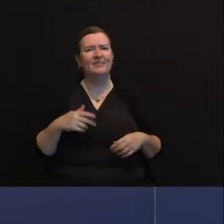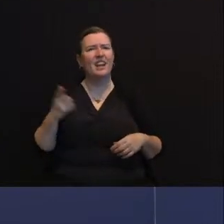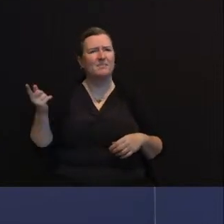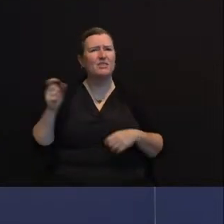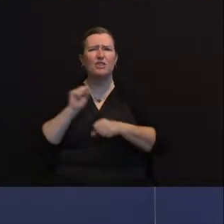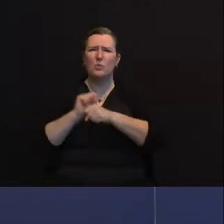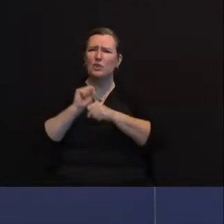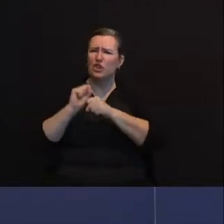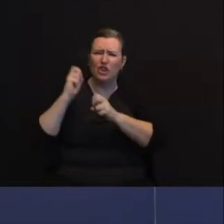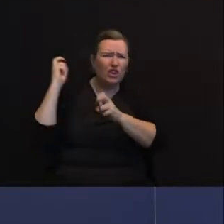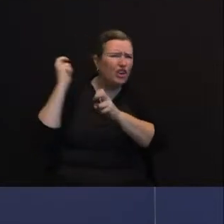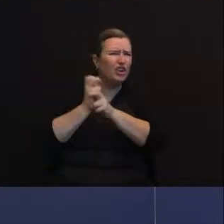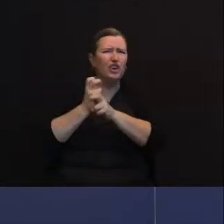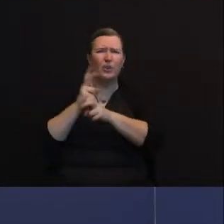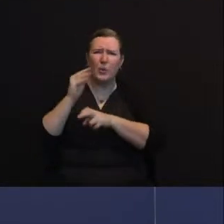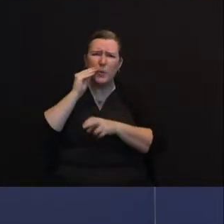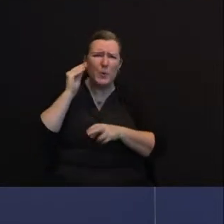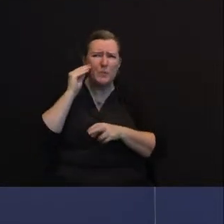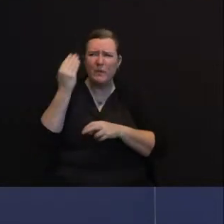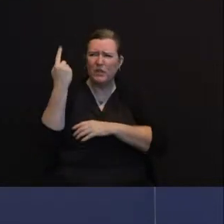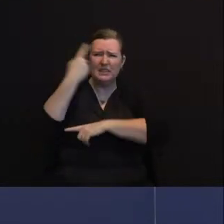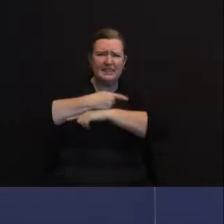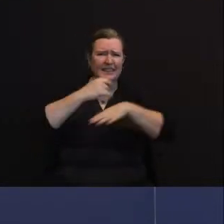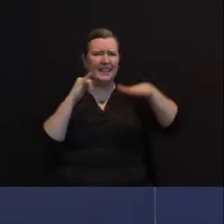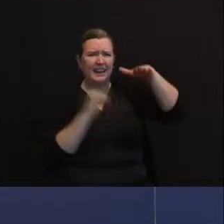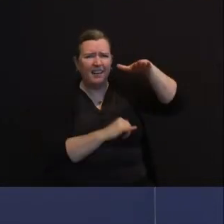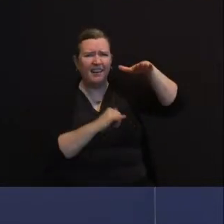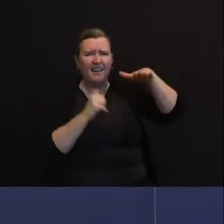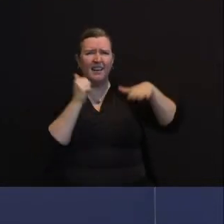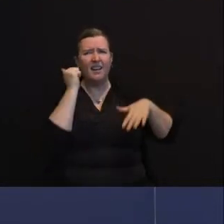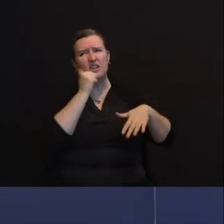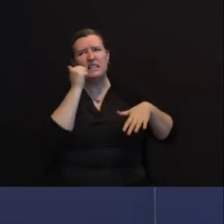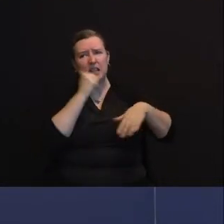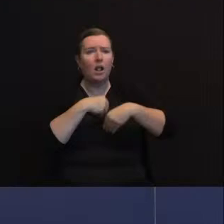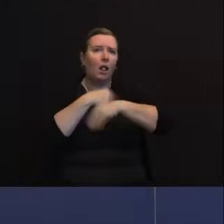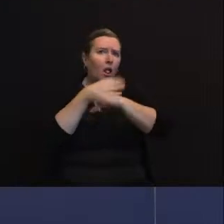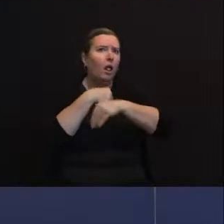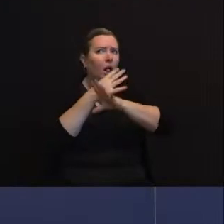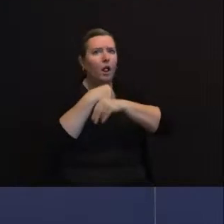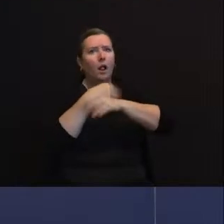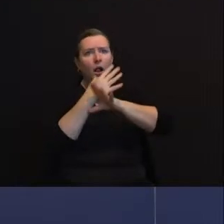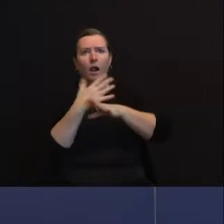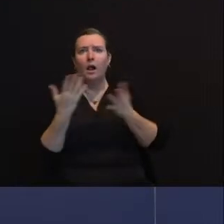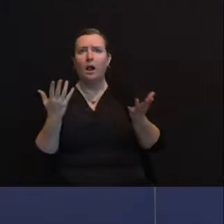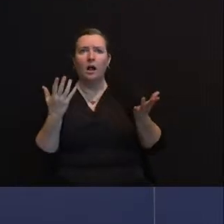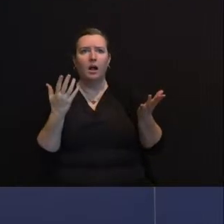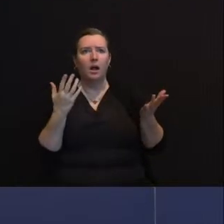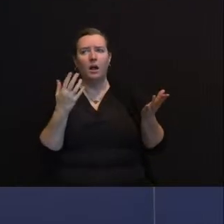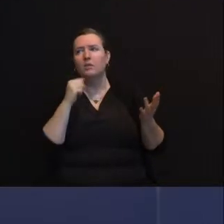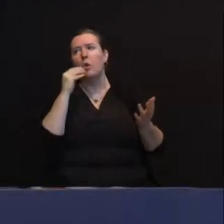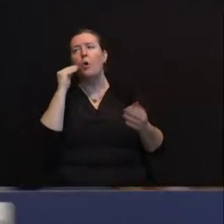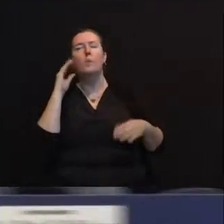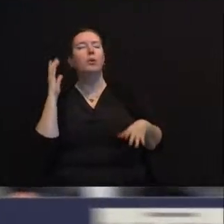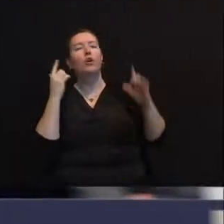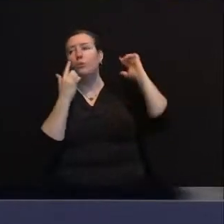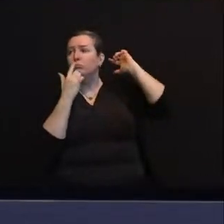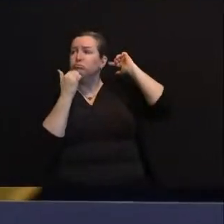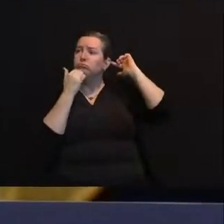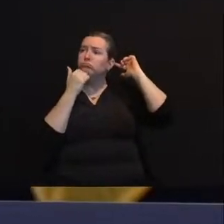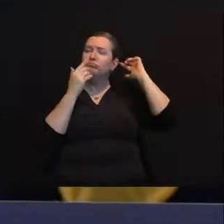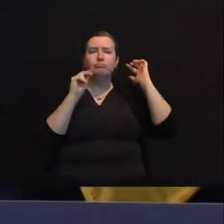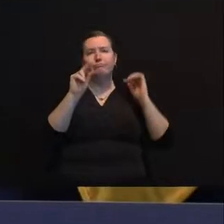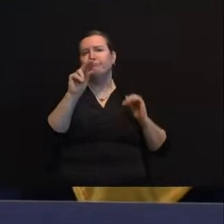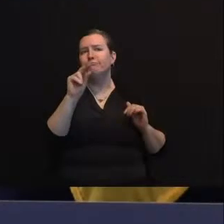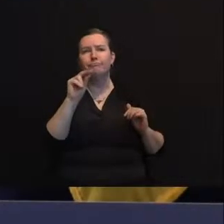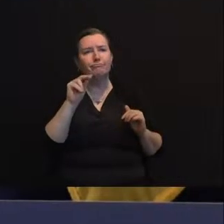true. of quarantine. I was on the phone or Zoom with her every single day. So Yeah, the impression that I inadvertently are giving that Judy was able to put her feet